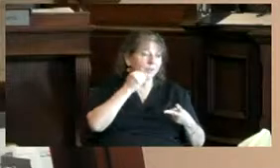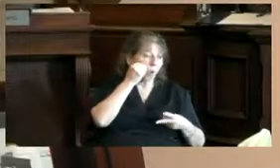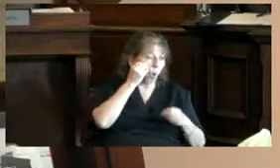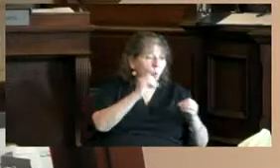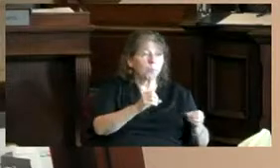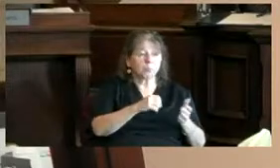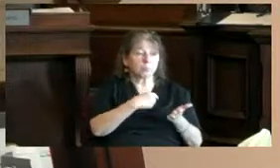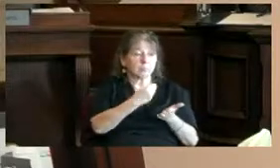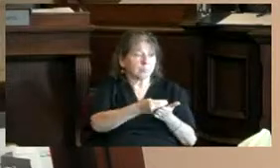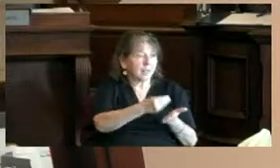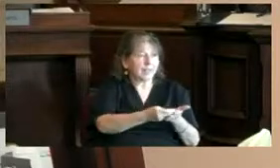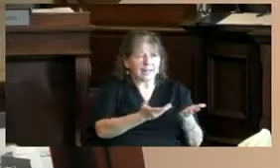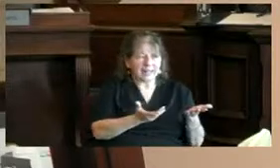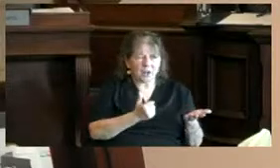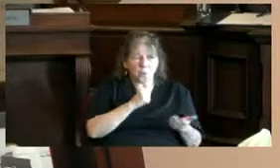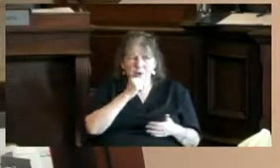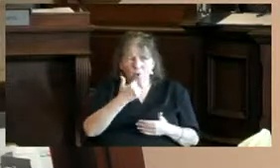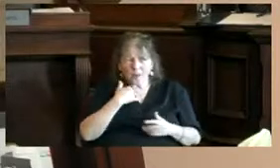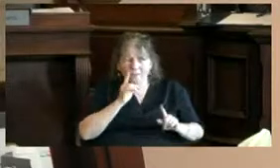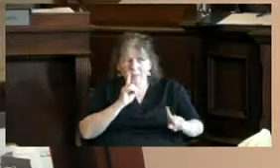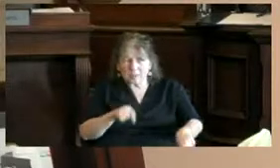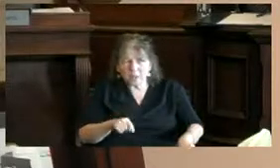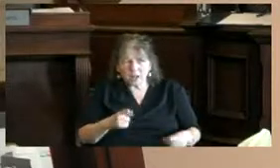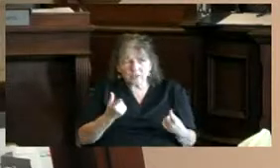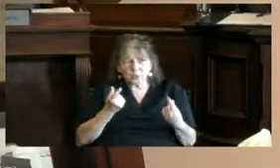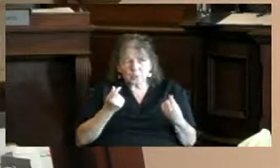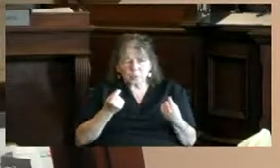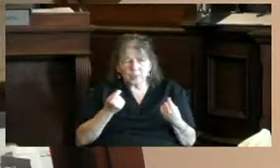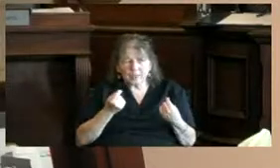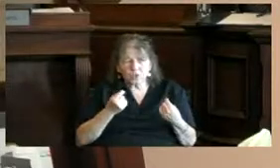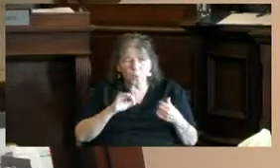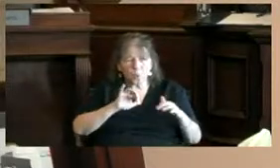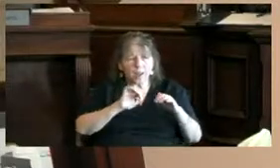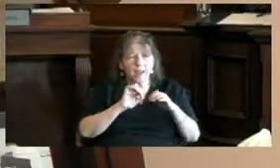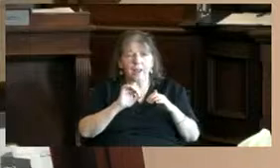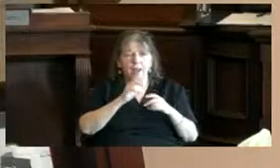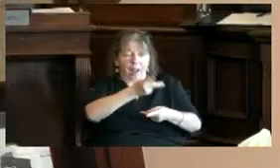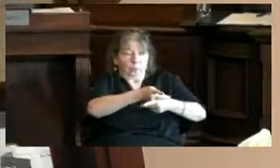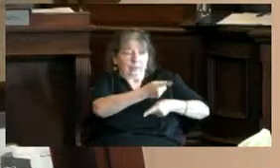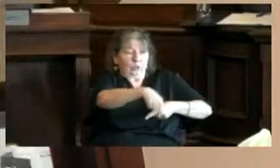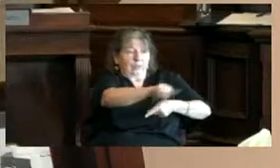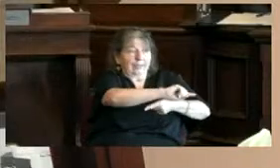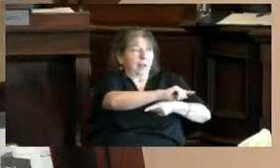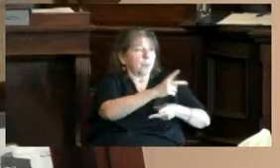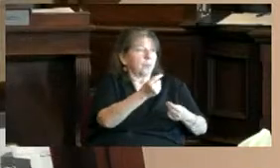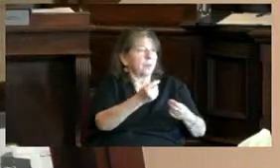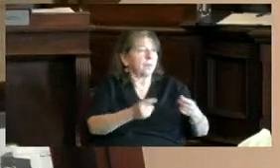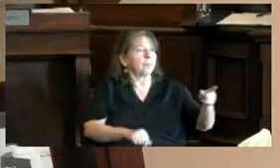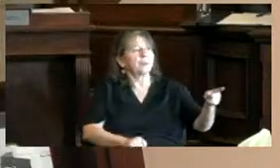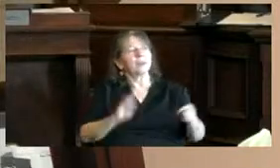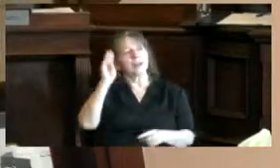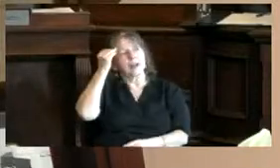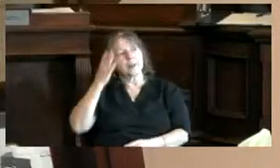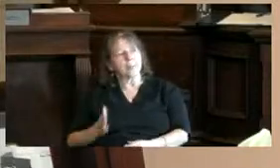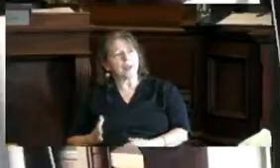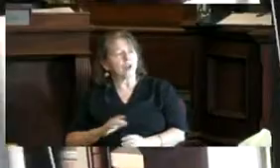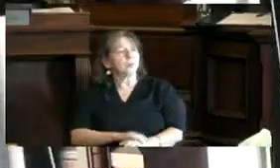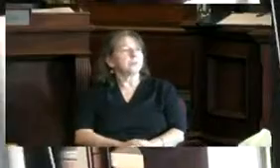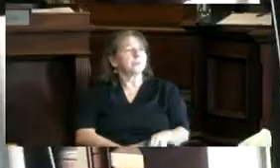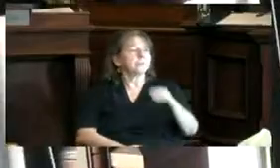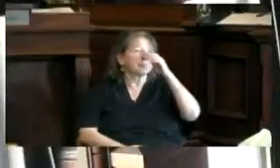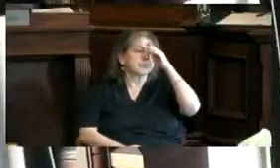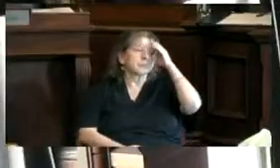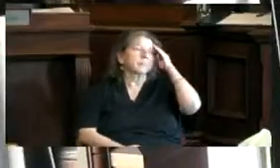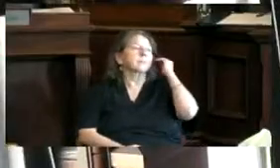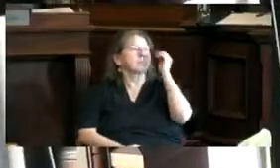model. And so how are we handling those folks? Can I just, let me jump in here.